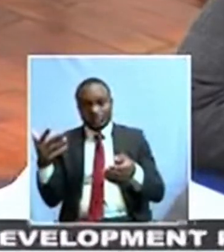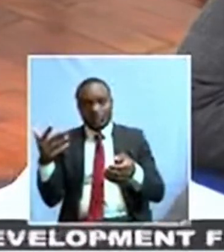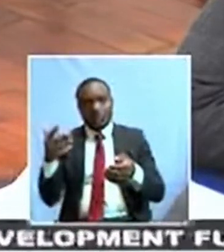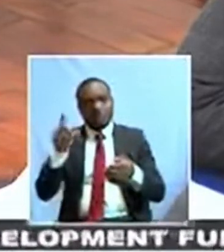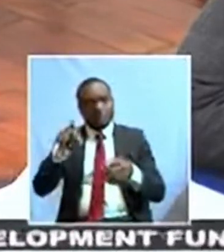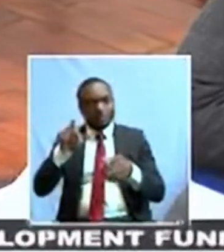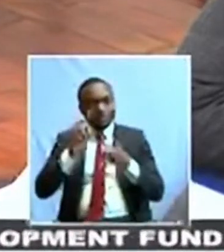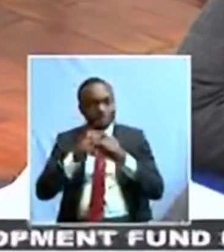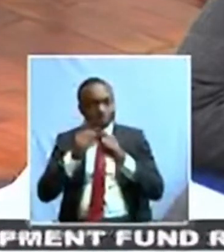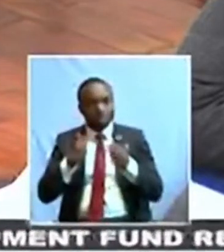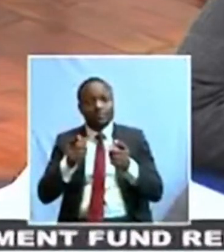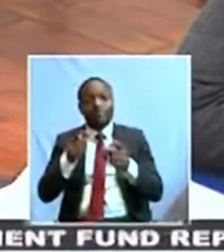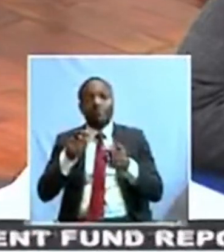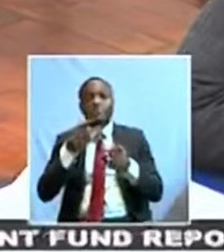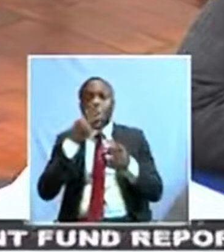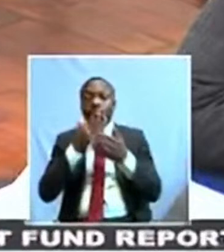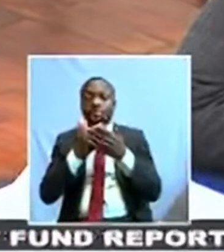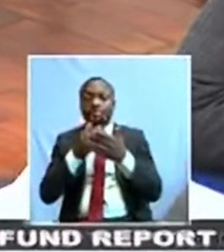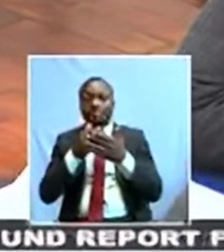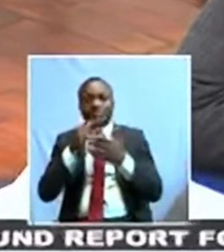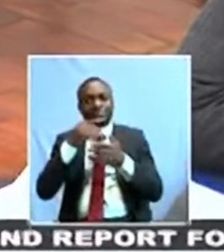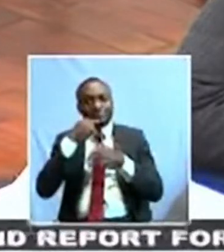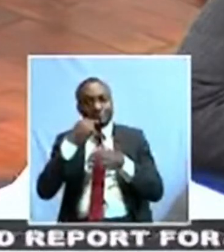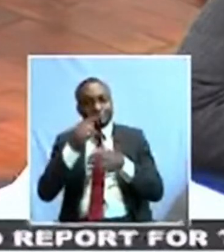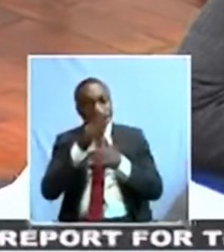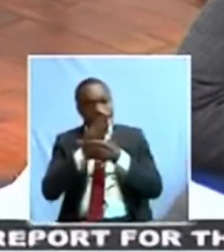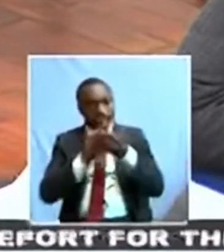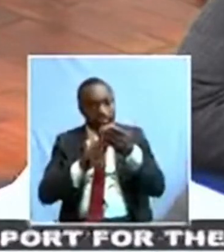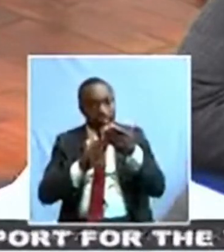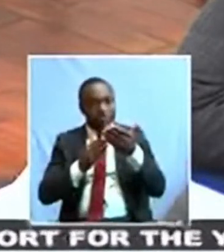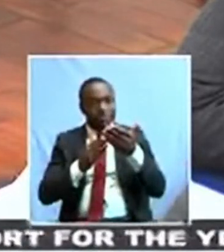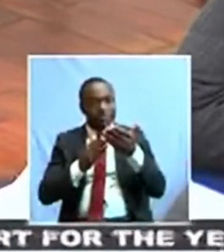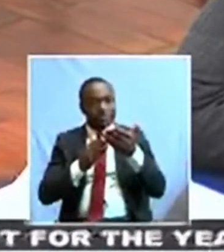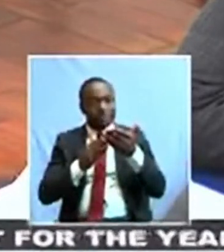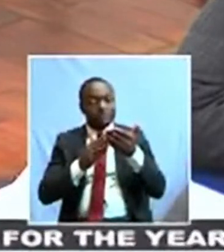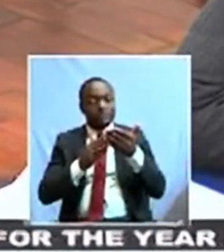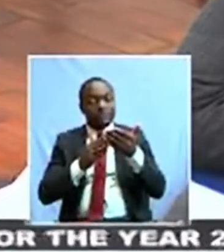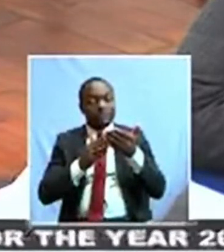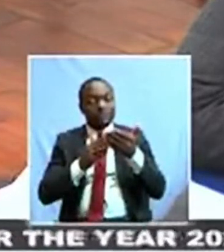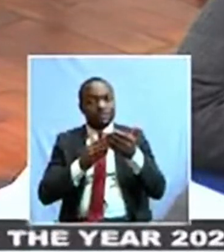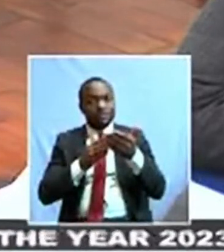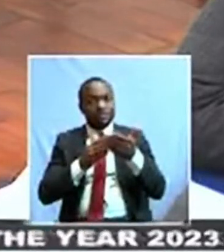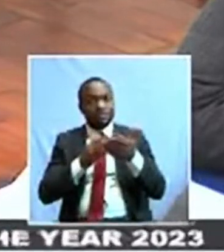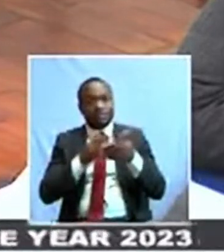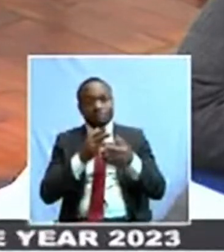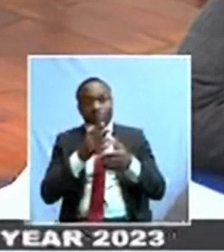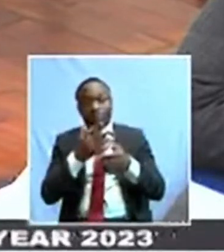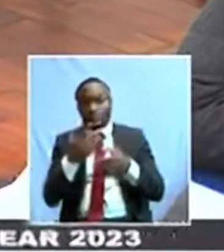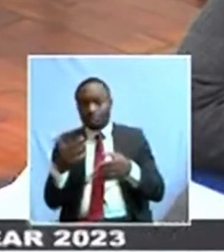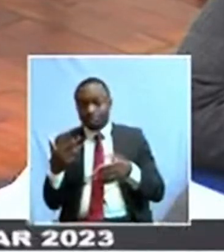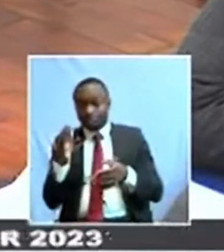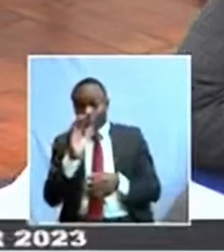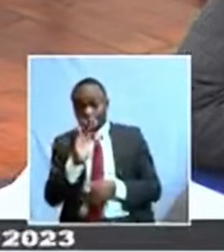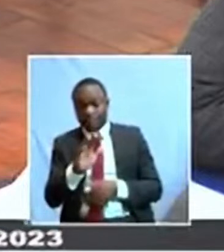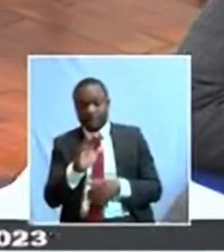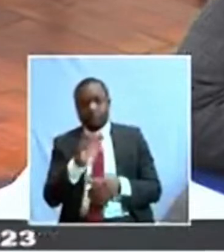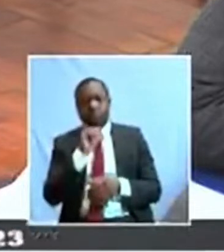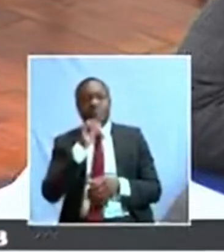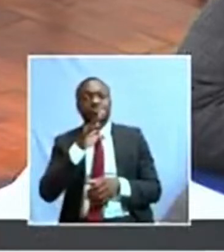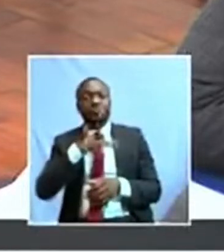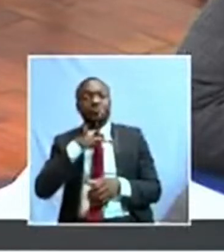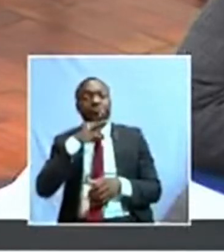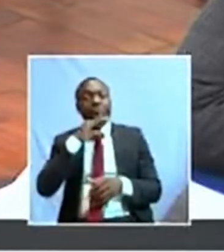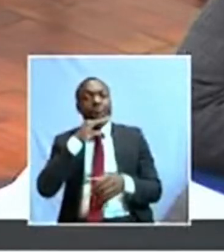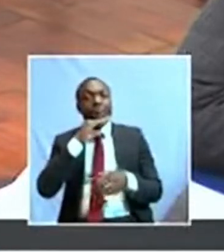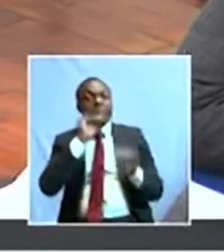is worth to mention that some receptacles were still there, though not enough to be in each